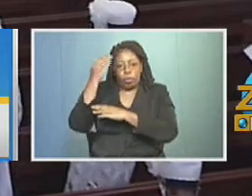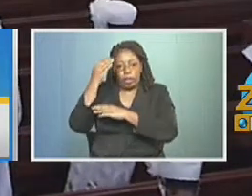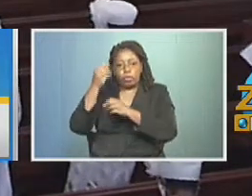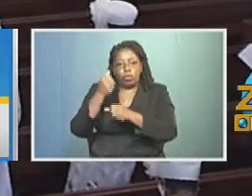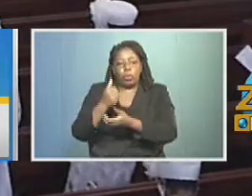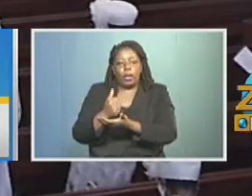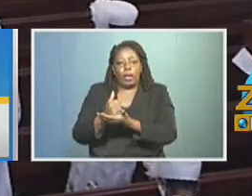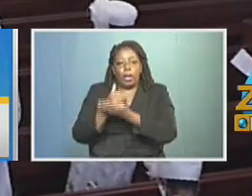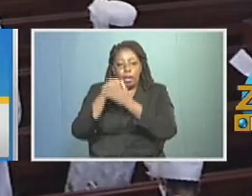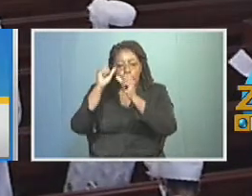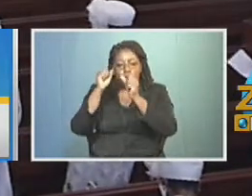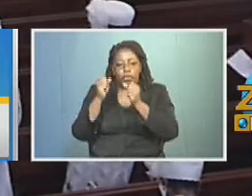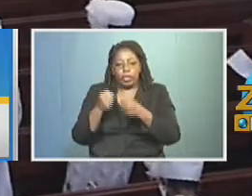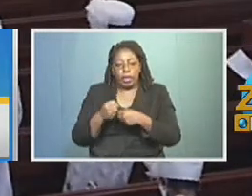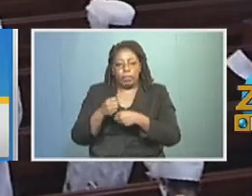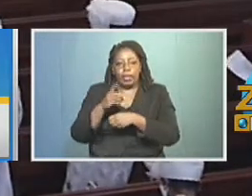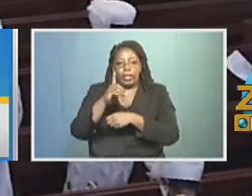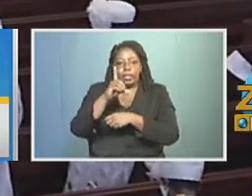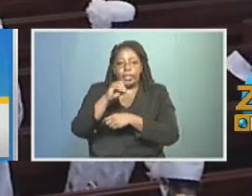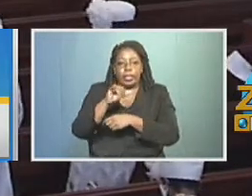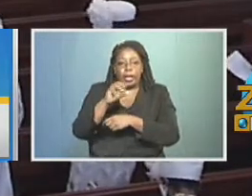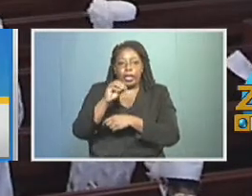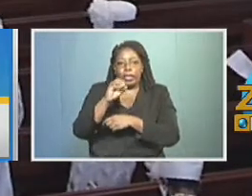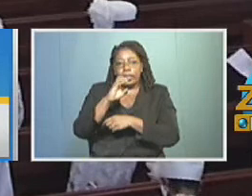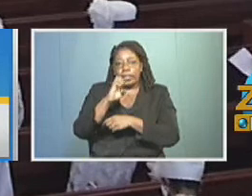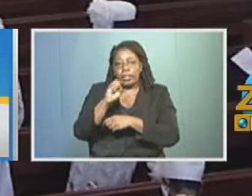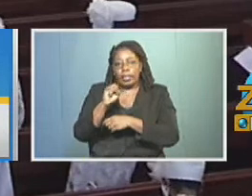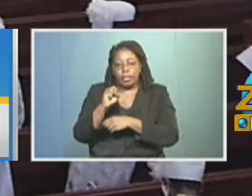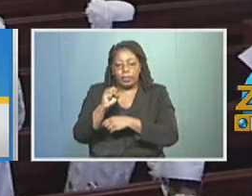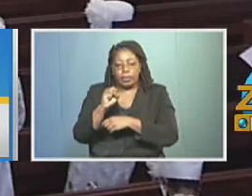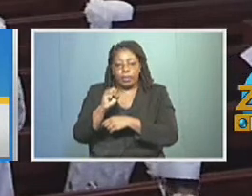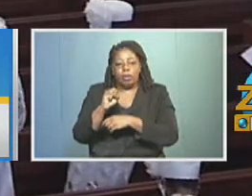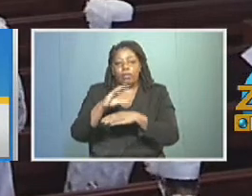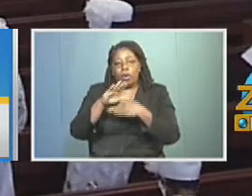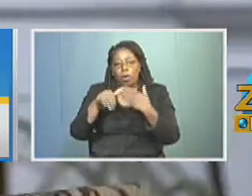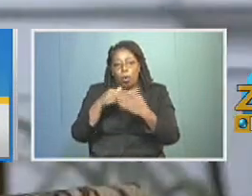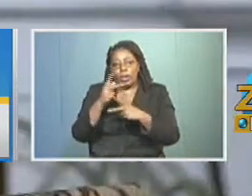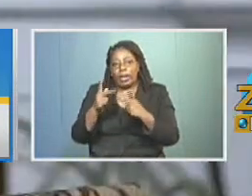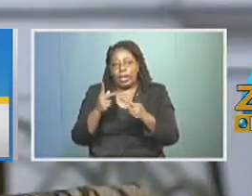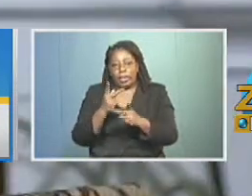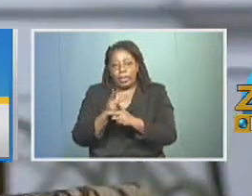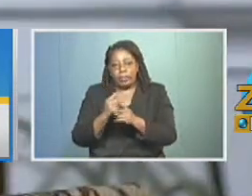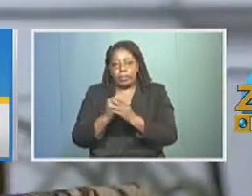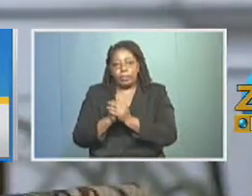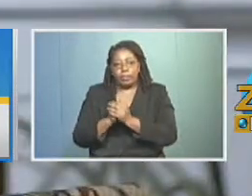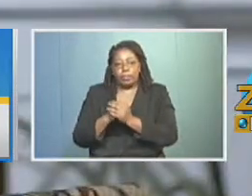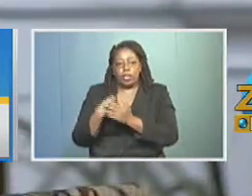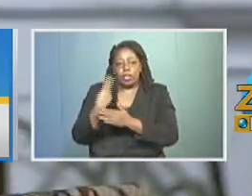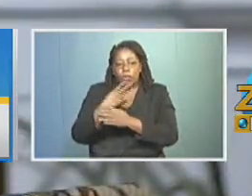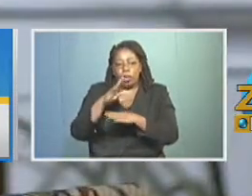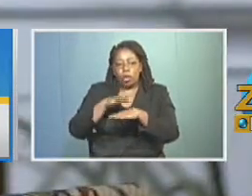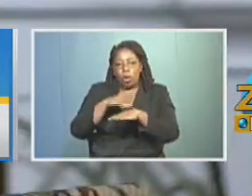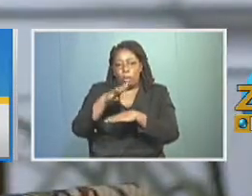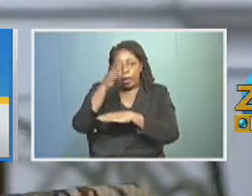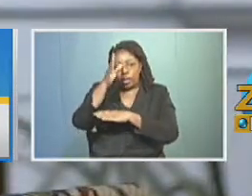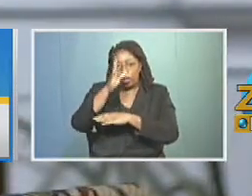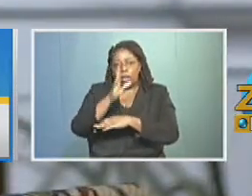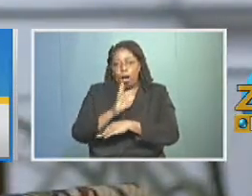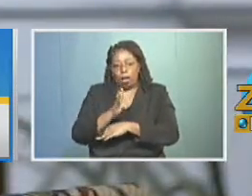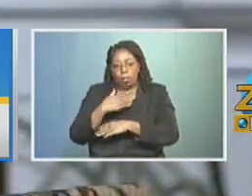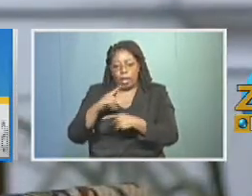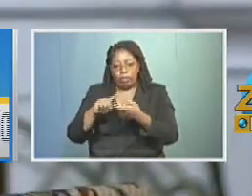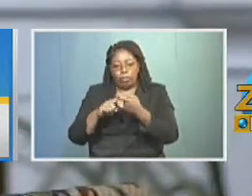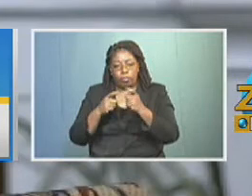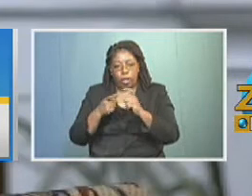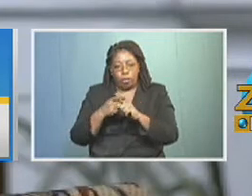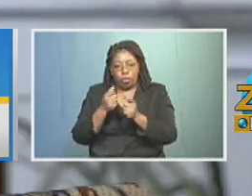the diocese's response to violence of all kinds. We are called by God, my friends, to love one